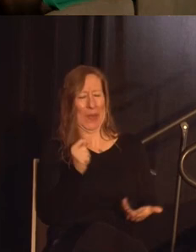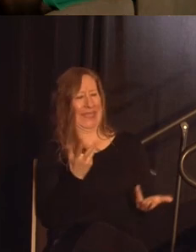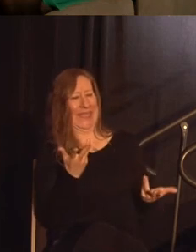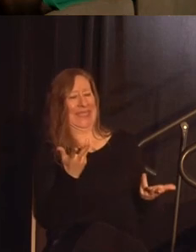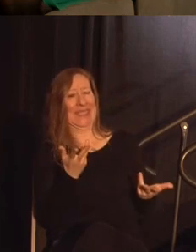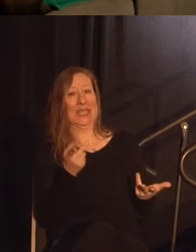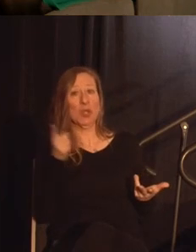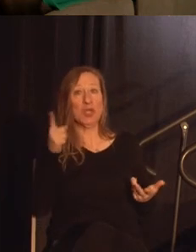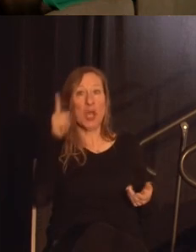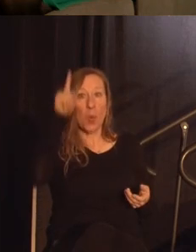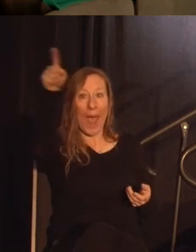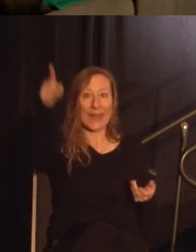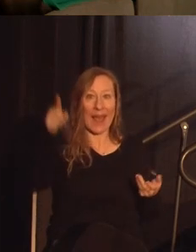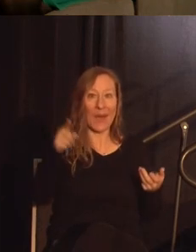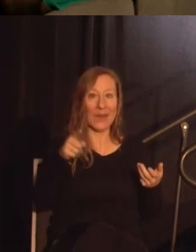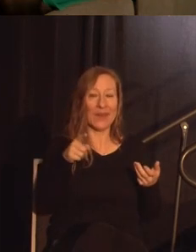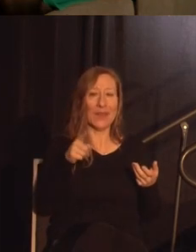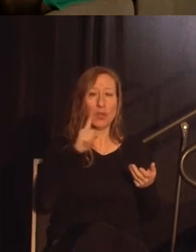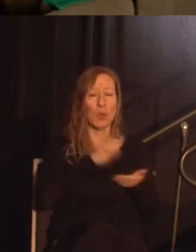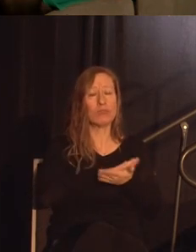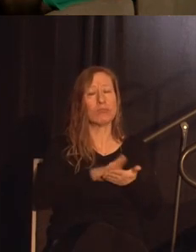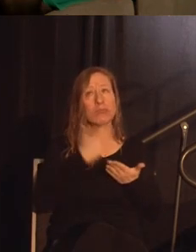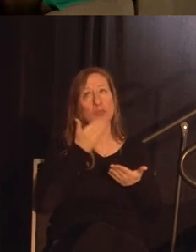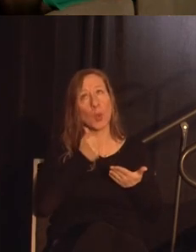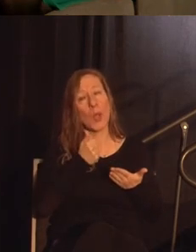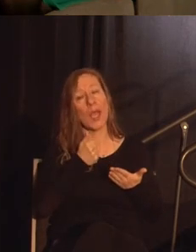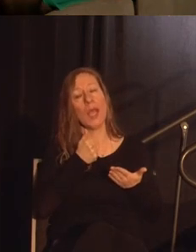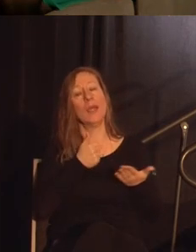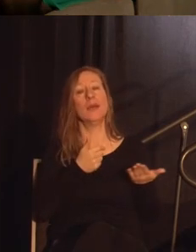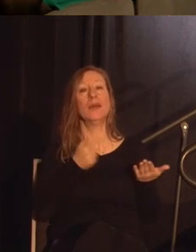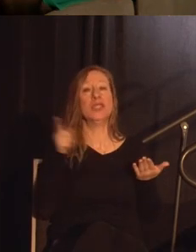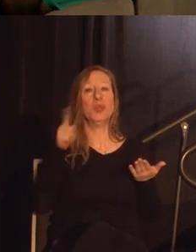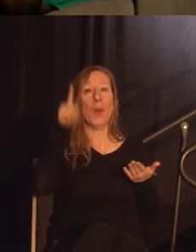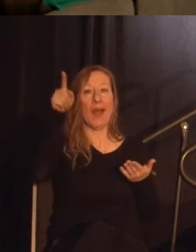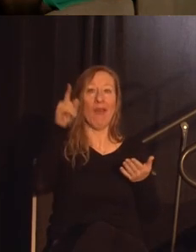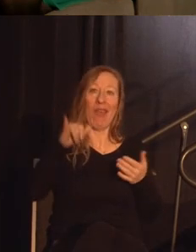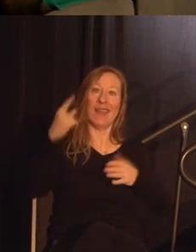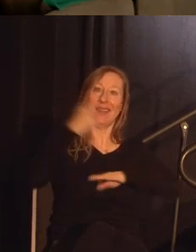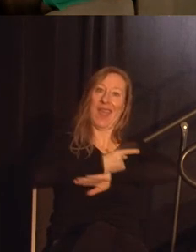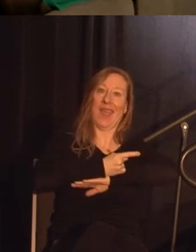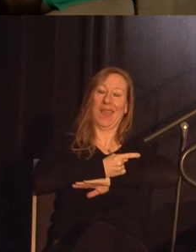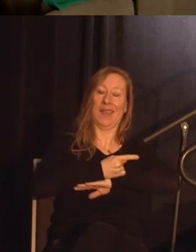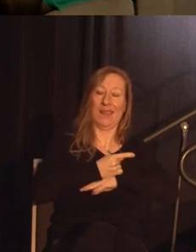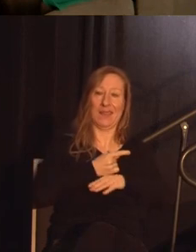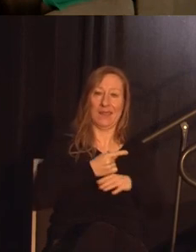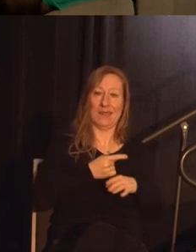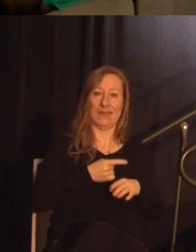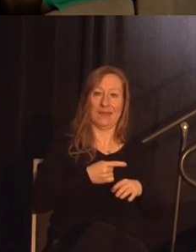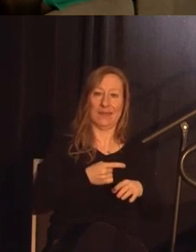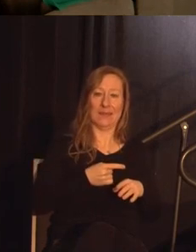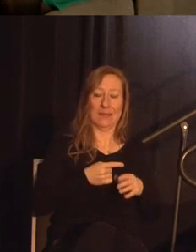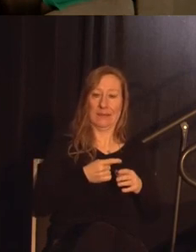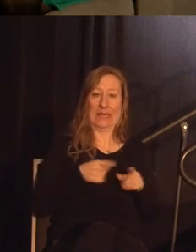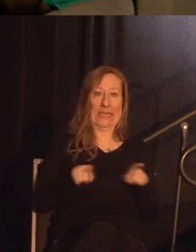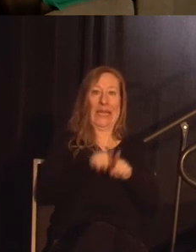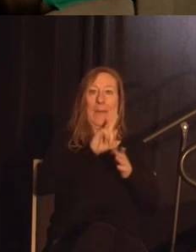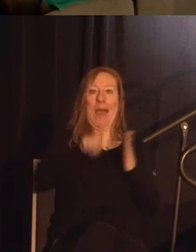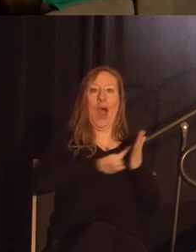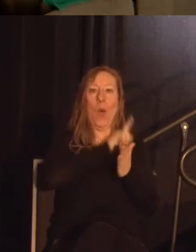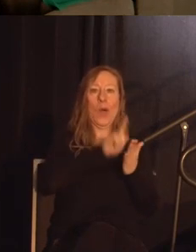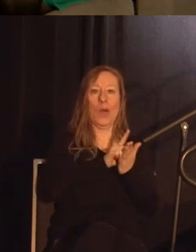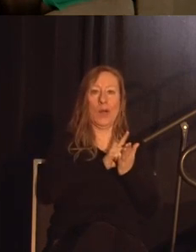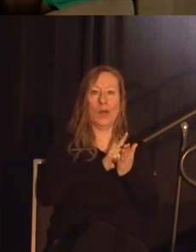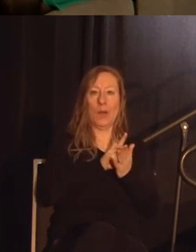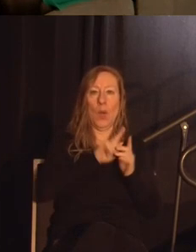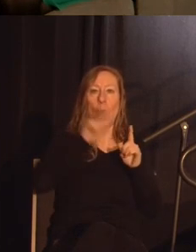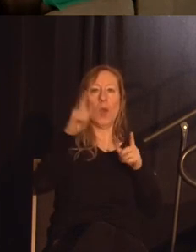she actually went out. She was so nice. And went out that very, very instant, like, I think within the hour, and